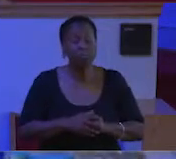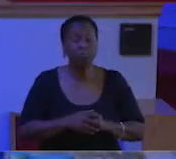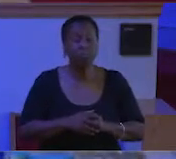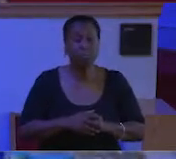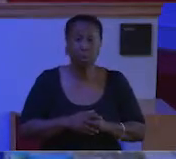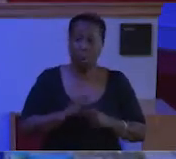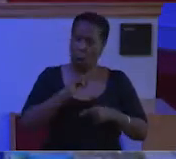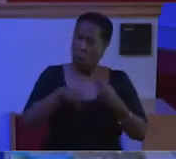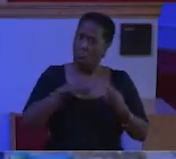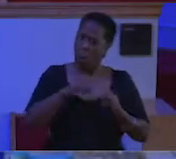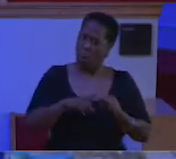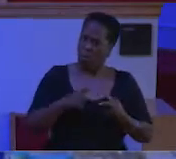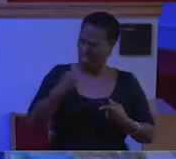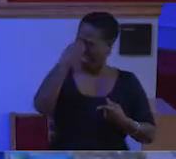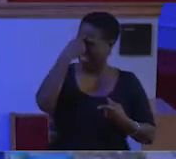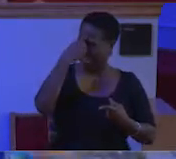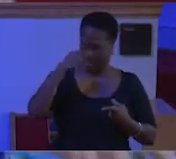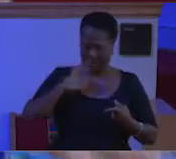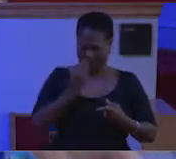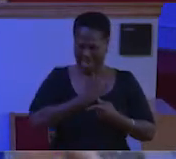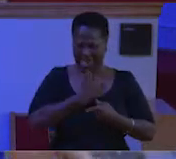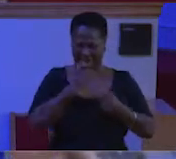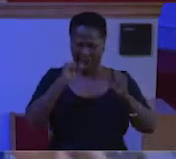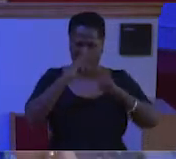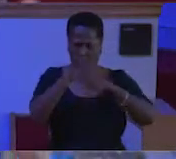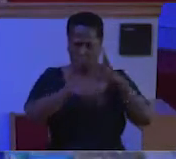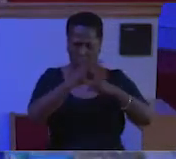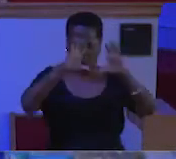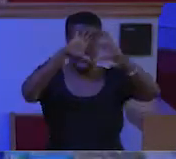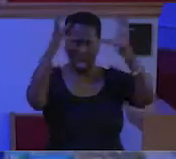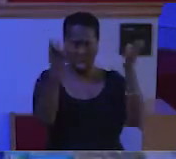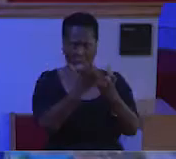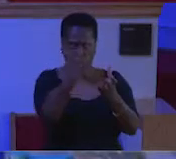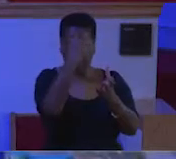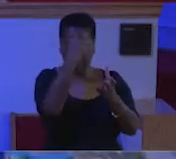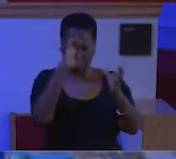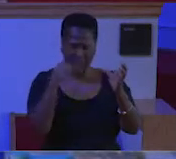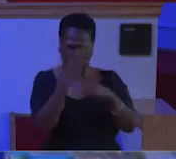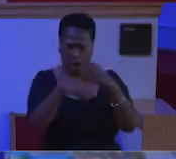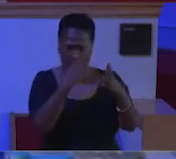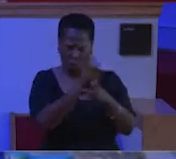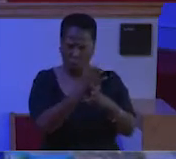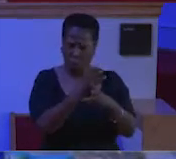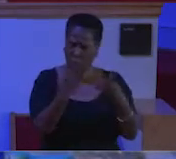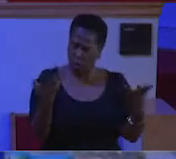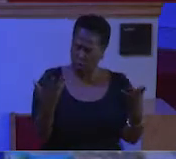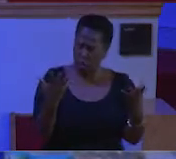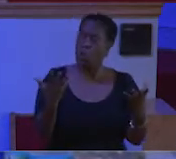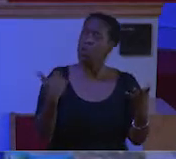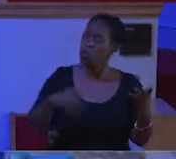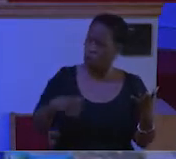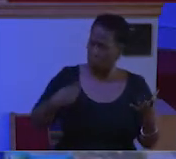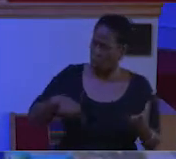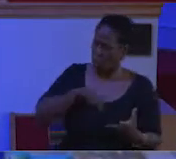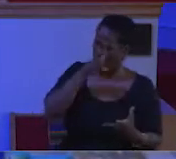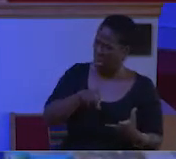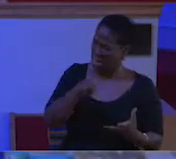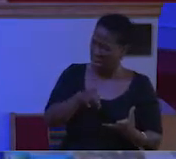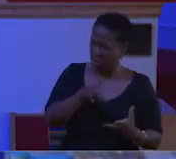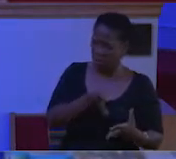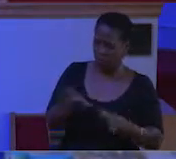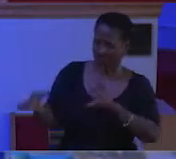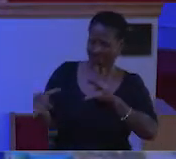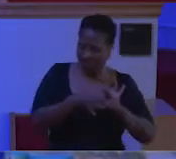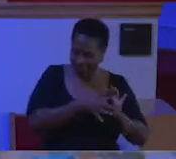Beloved, when we look at our world today, unless we can recapture some of the energy and dynamism of the apostles'